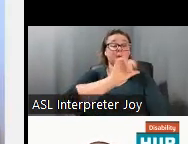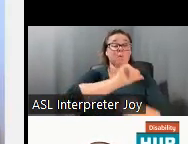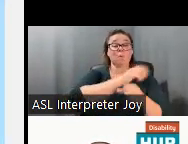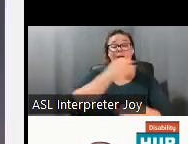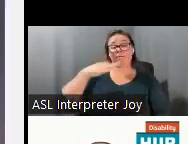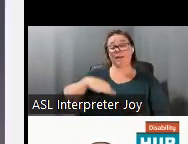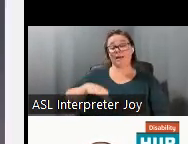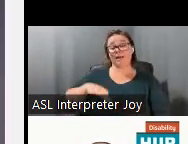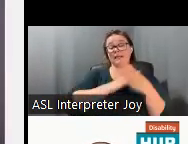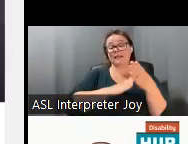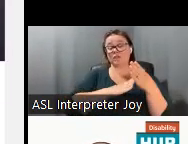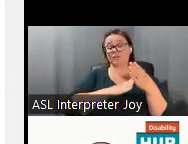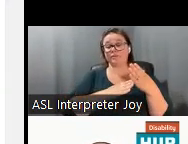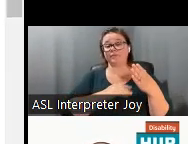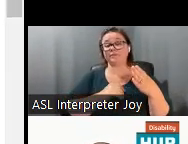itself,